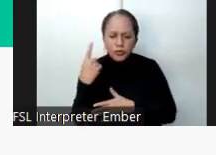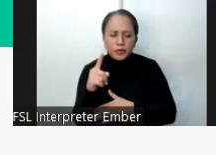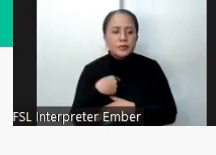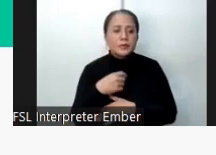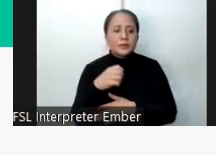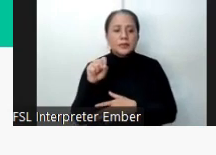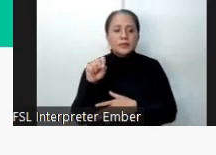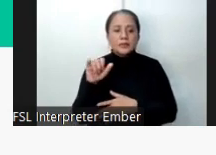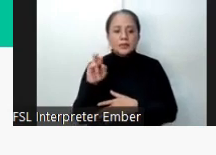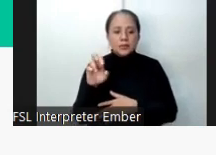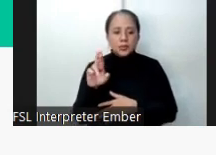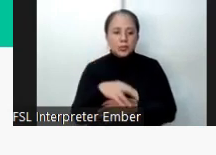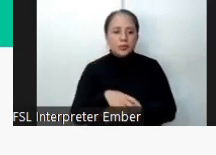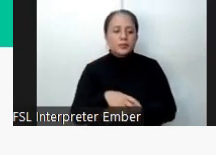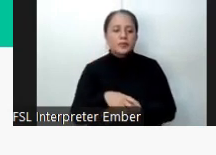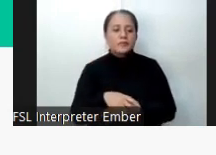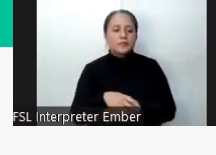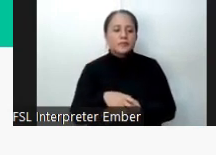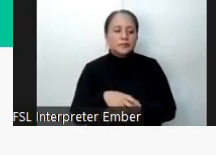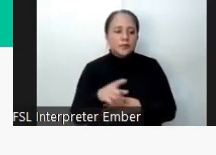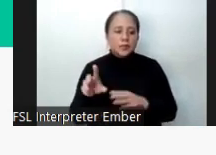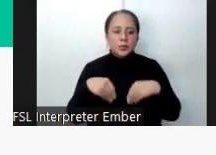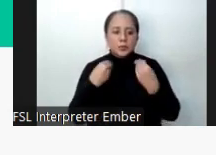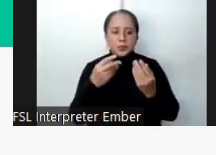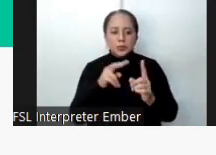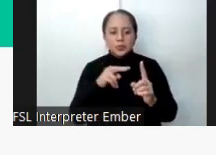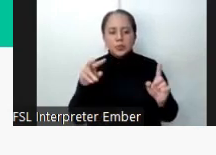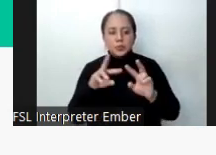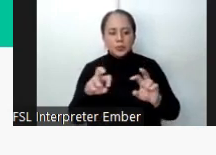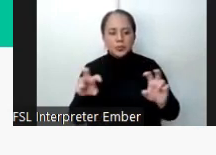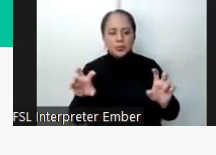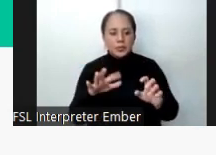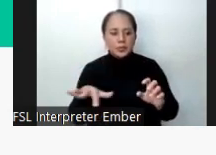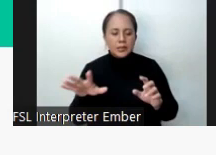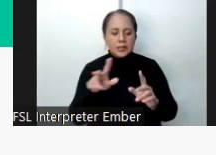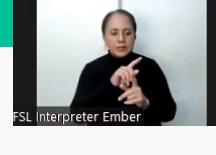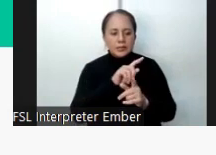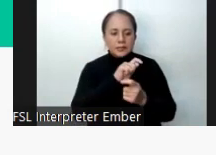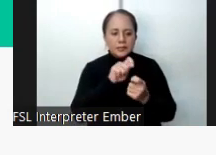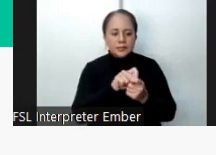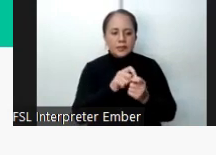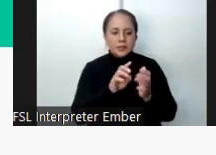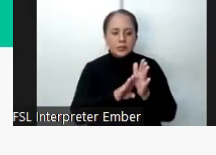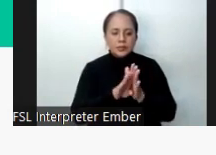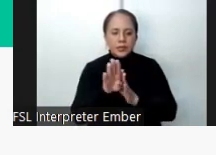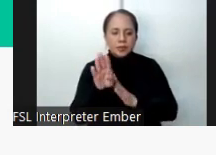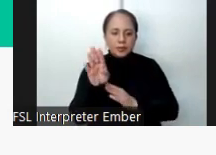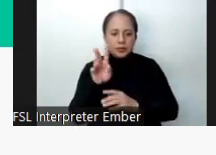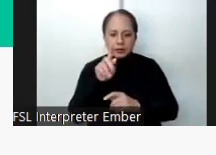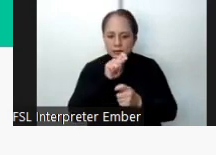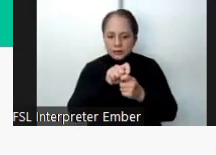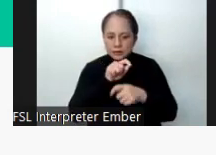Snyder, a semi-systematic literature review gives an overview of research in a particular area to track its development